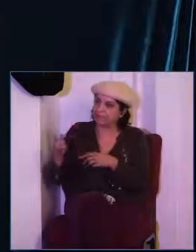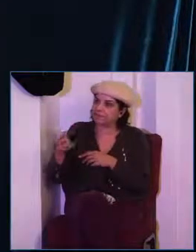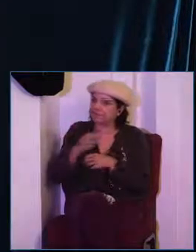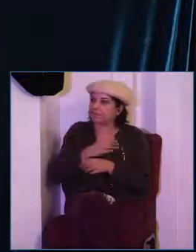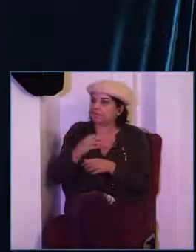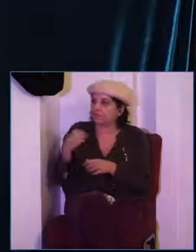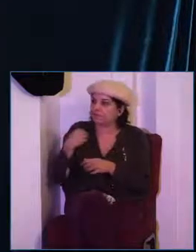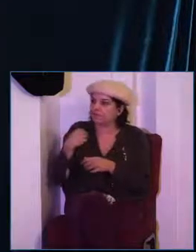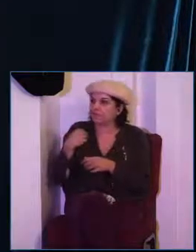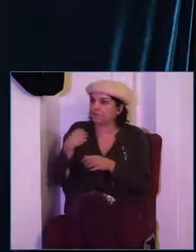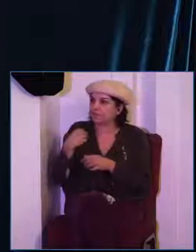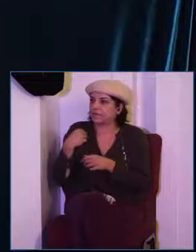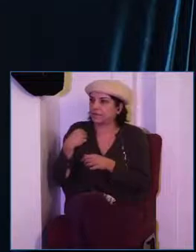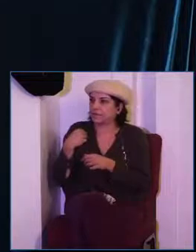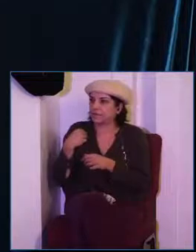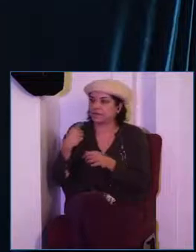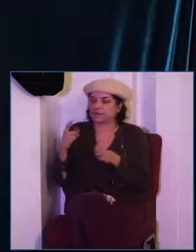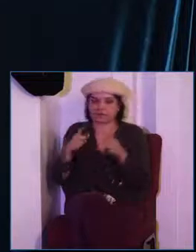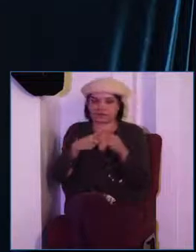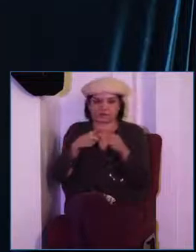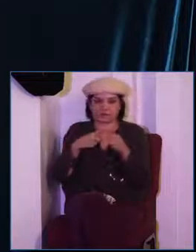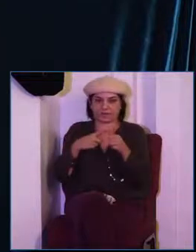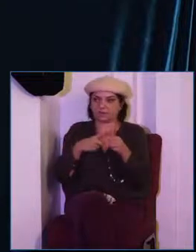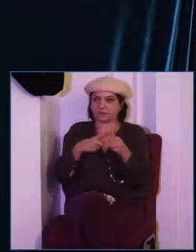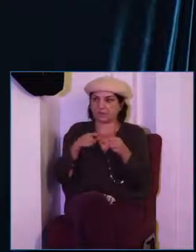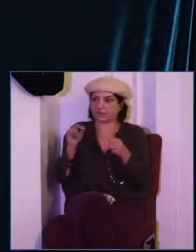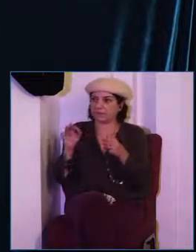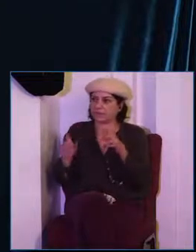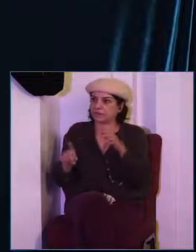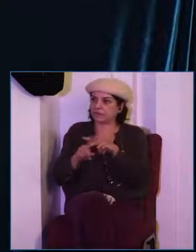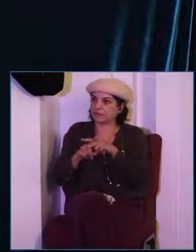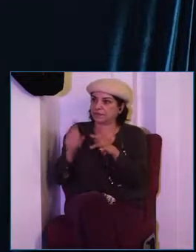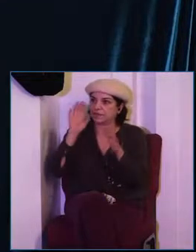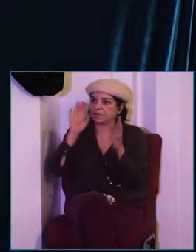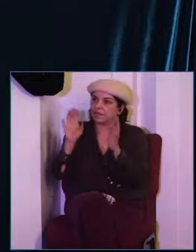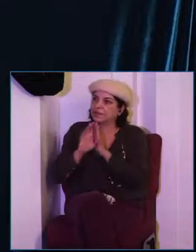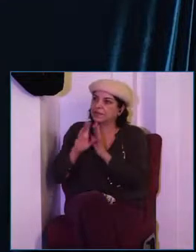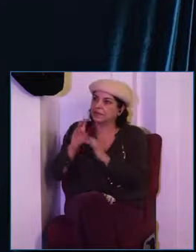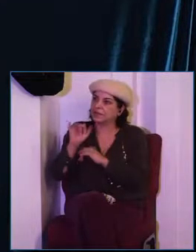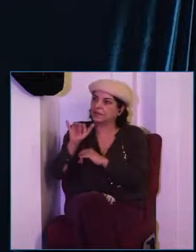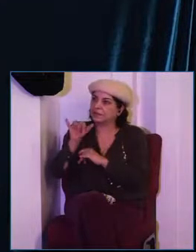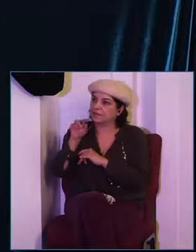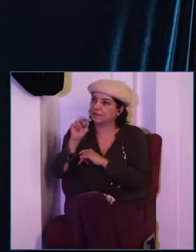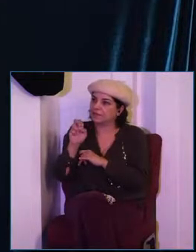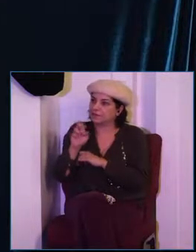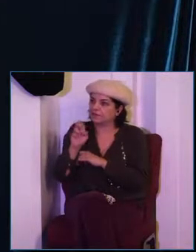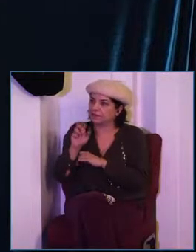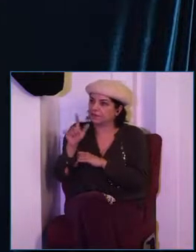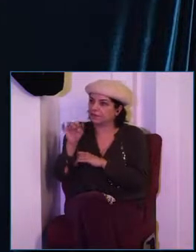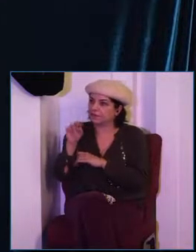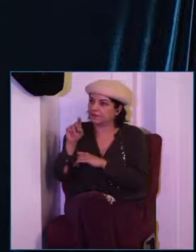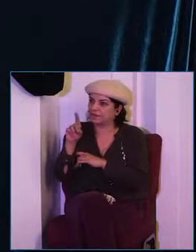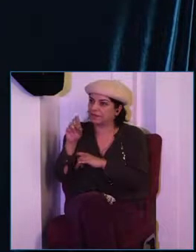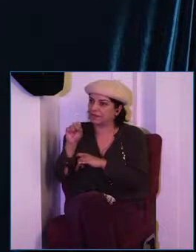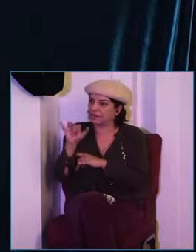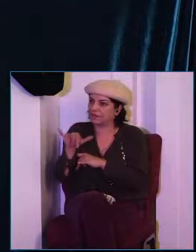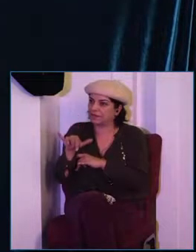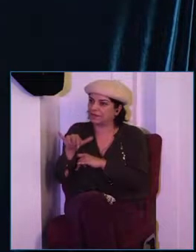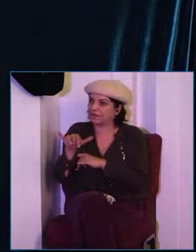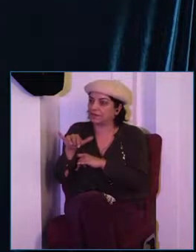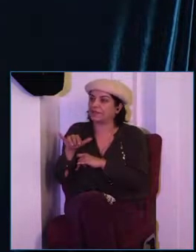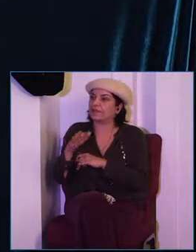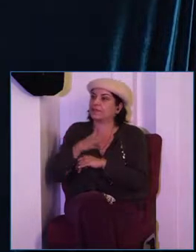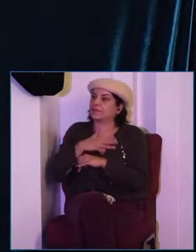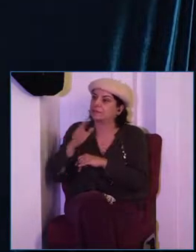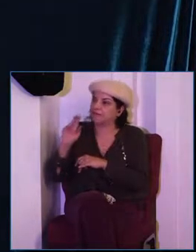even actually, the first one, if we'll bring up his picture, Reverend Wayne Lindsay, who was my